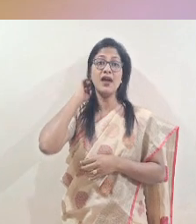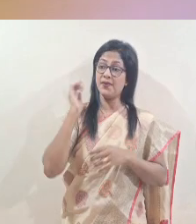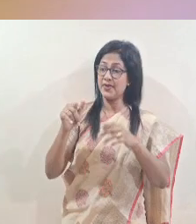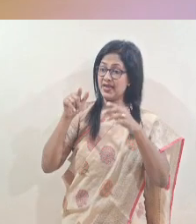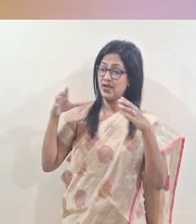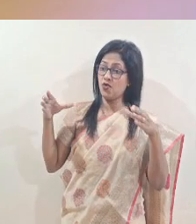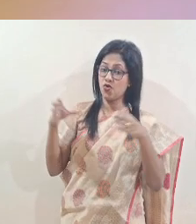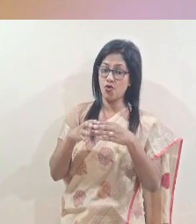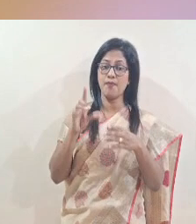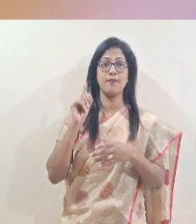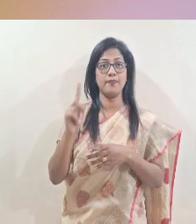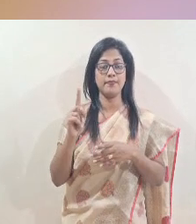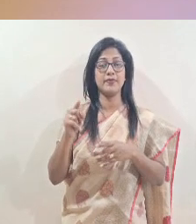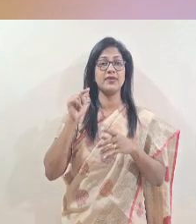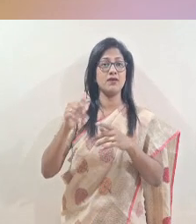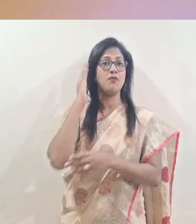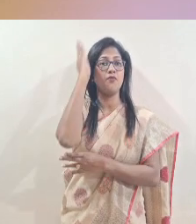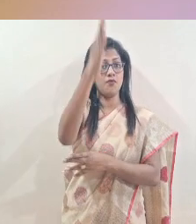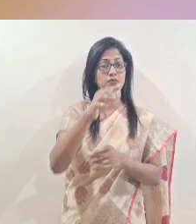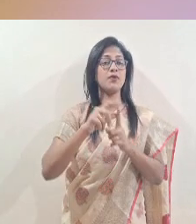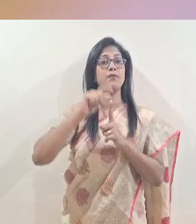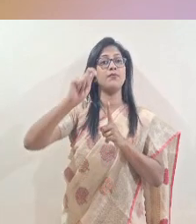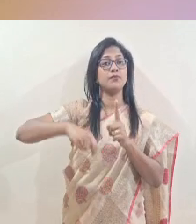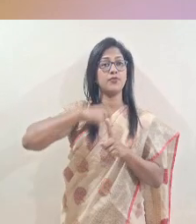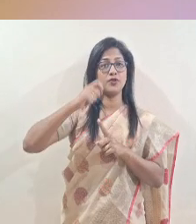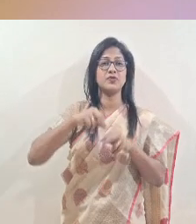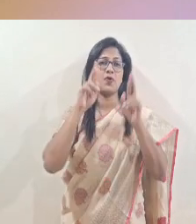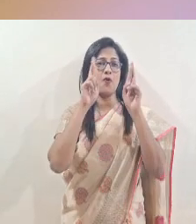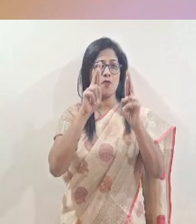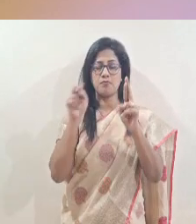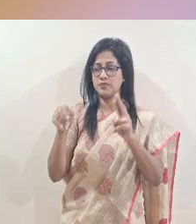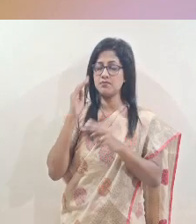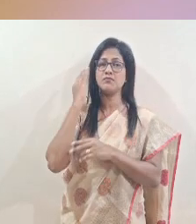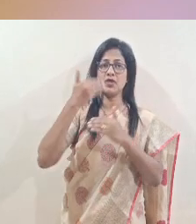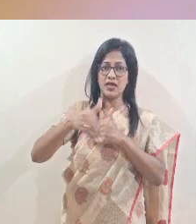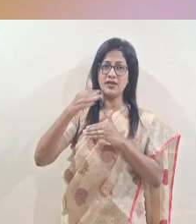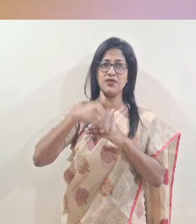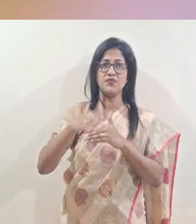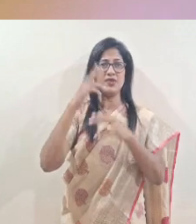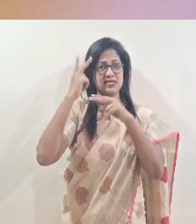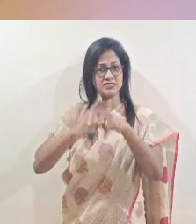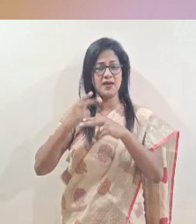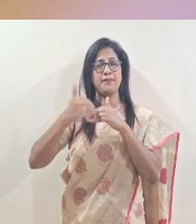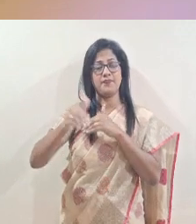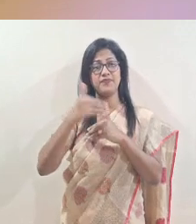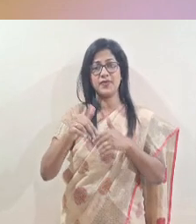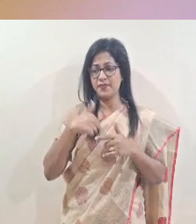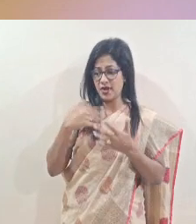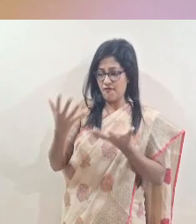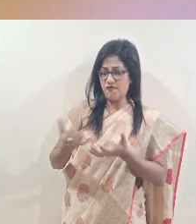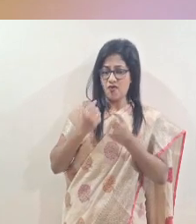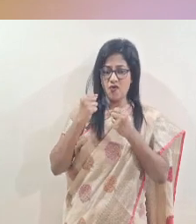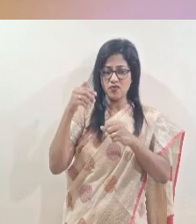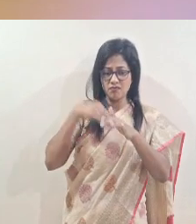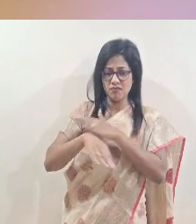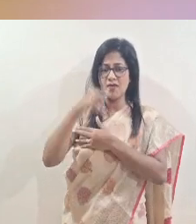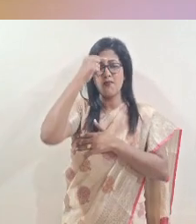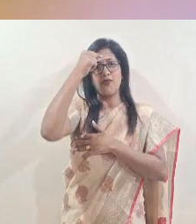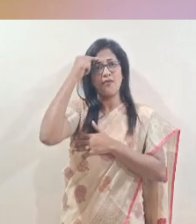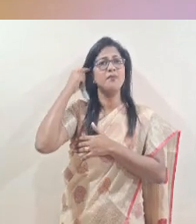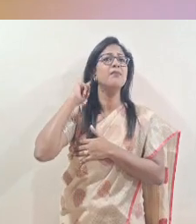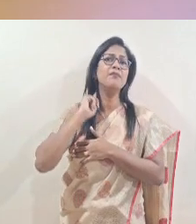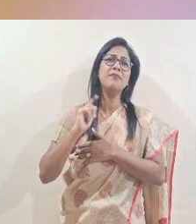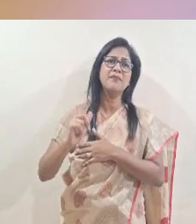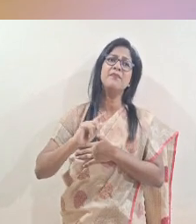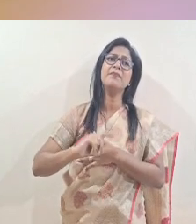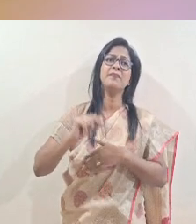actually requires, it's a long term project. I hope it continues and sustains, but what we found, this was on the ground, we mapped those issues,